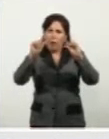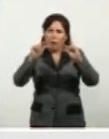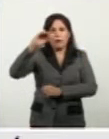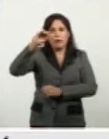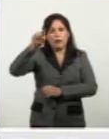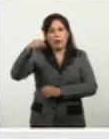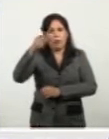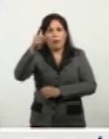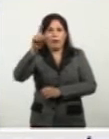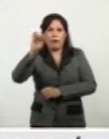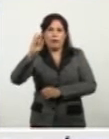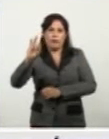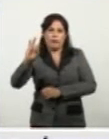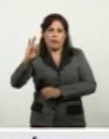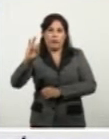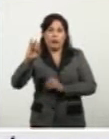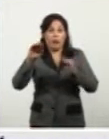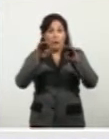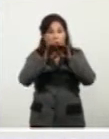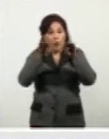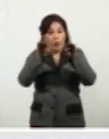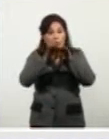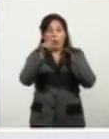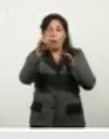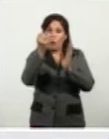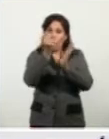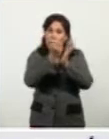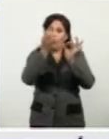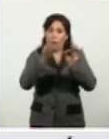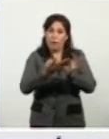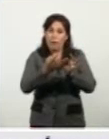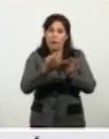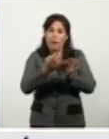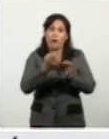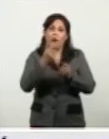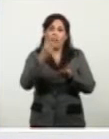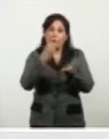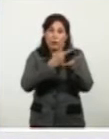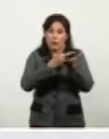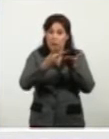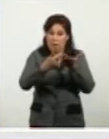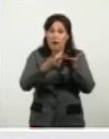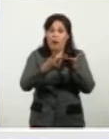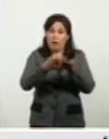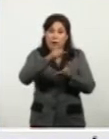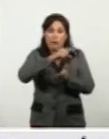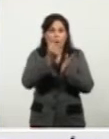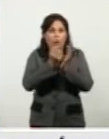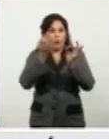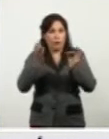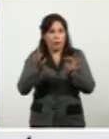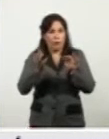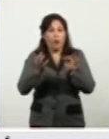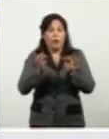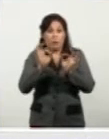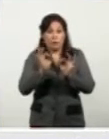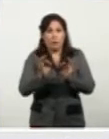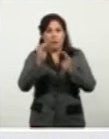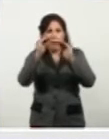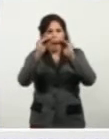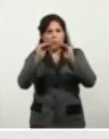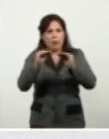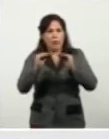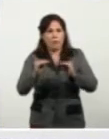they have not reported cases in more than 2 weeks. And this